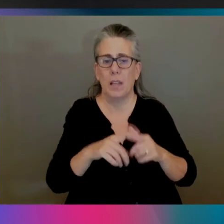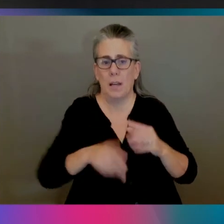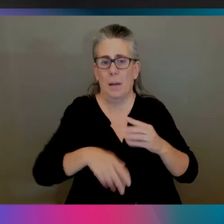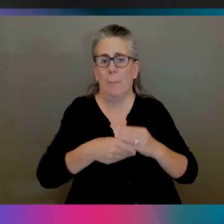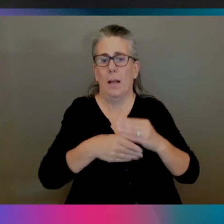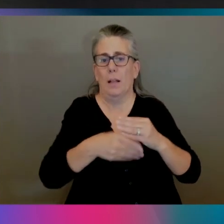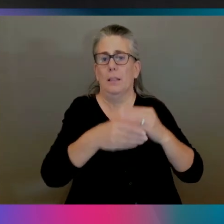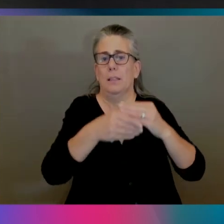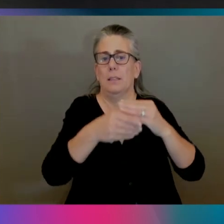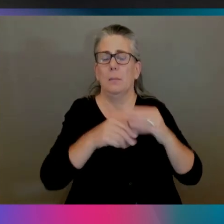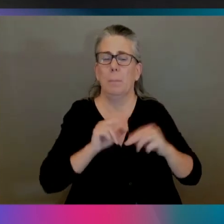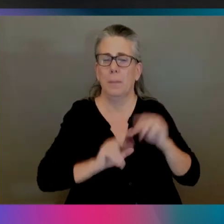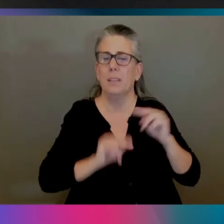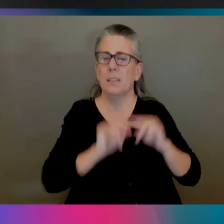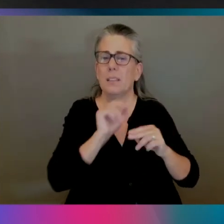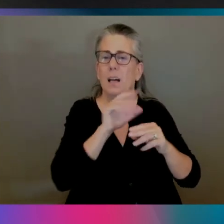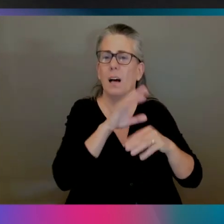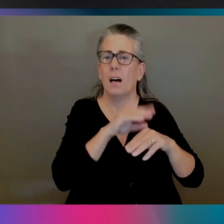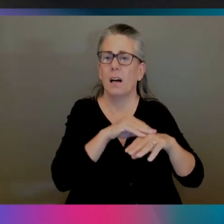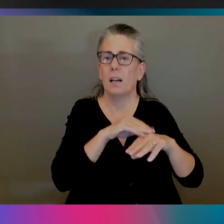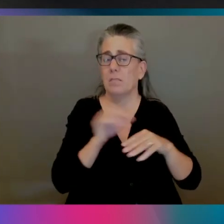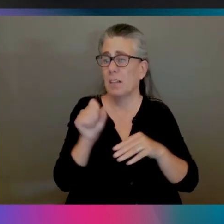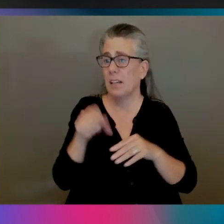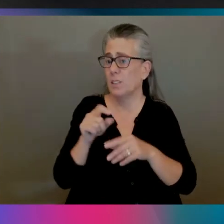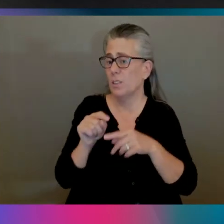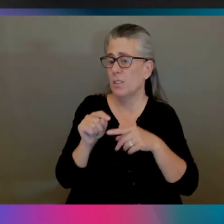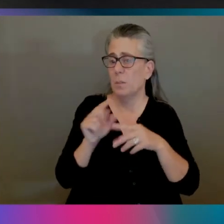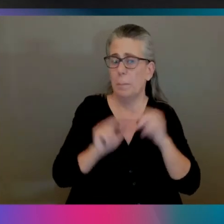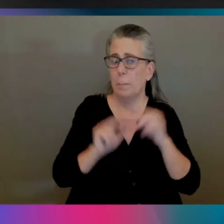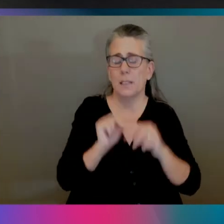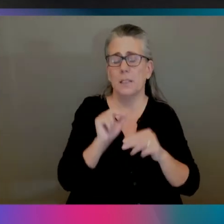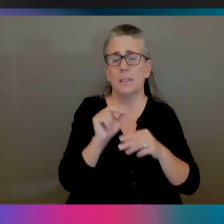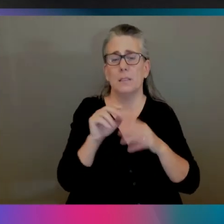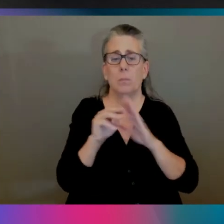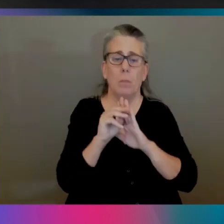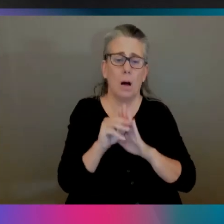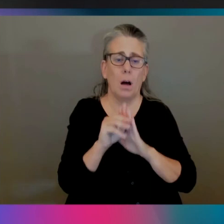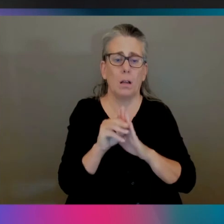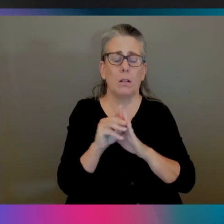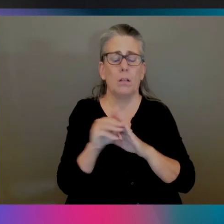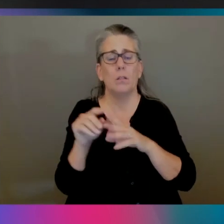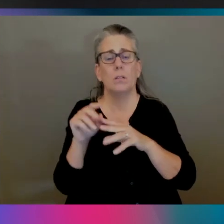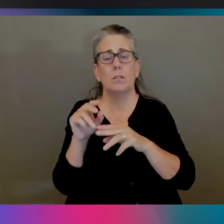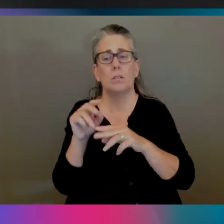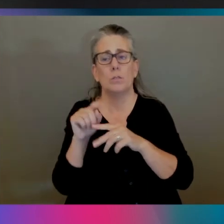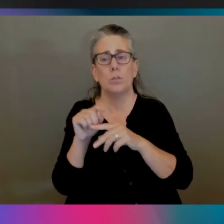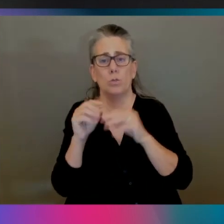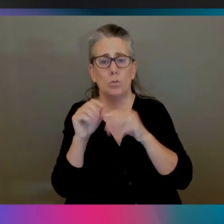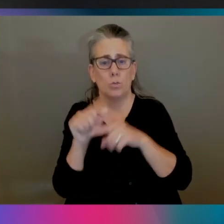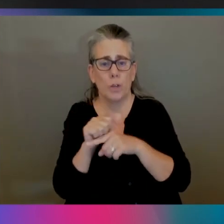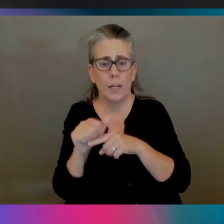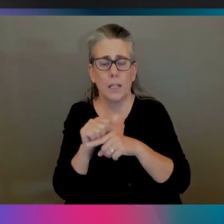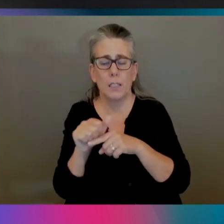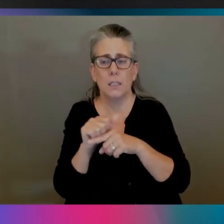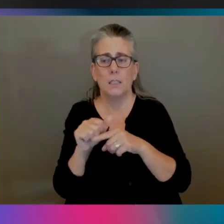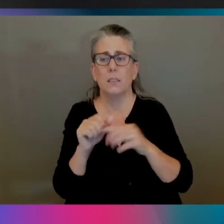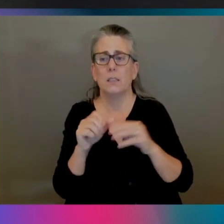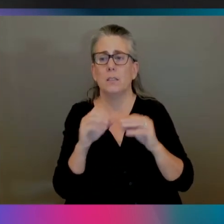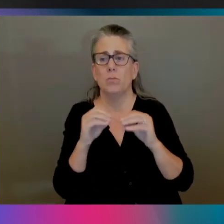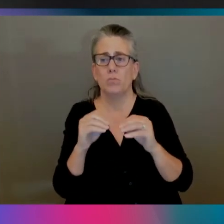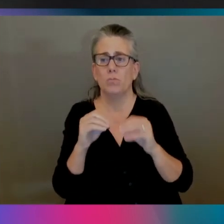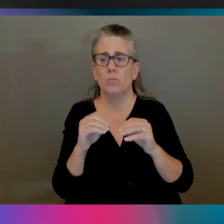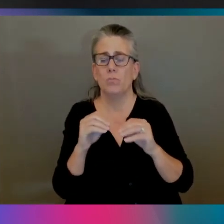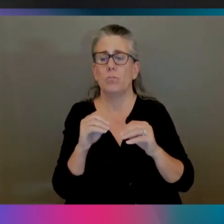create the model, register, deploy. Right, okay. right. Okay, and if I just want to change, if I need to tweak one piece of that, then I still have the whole